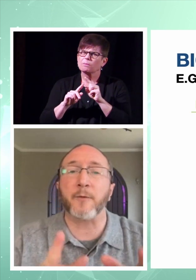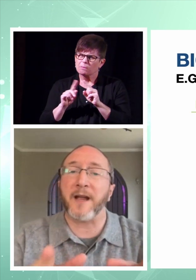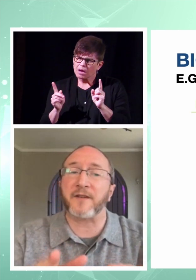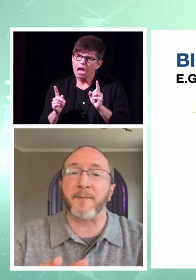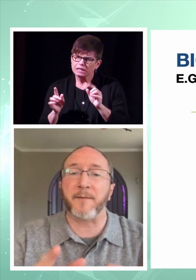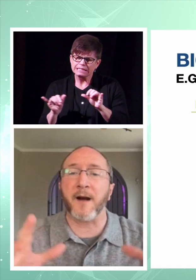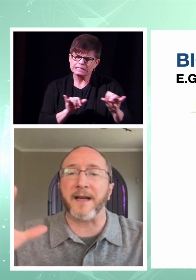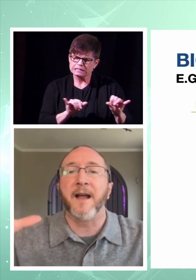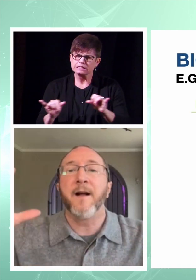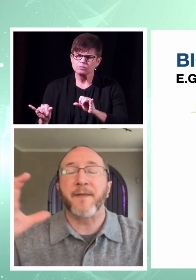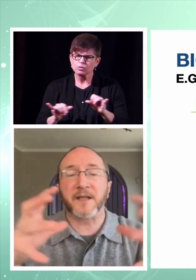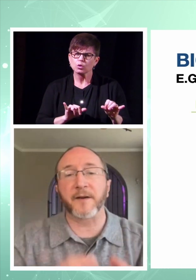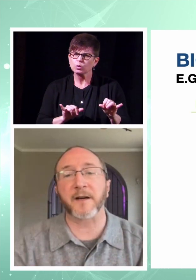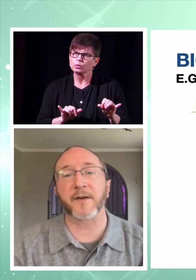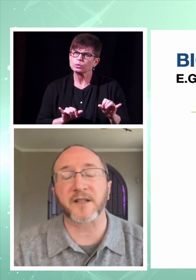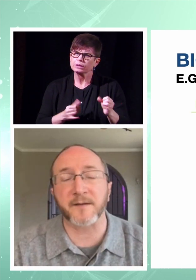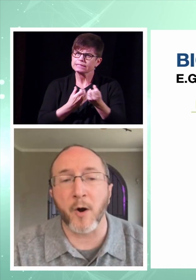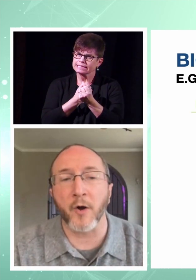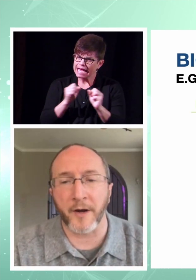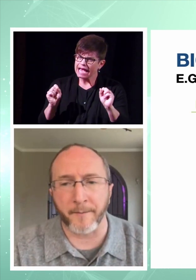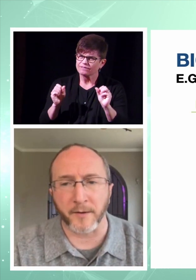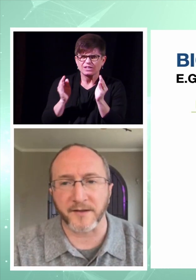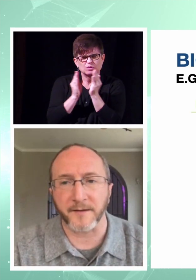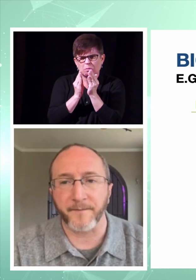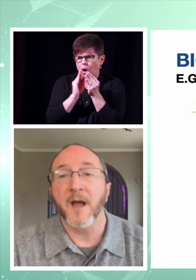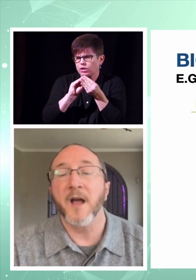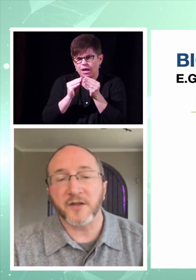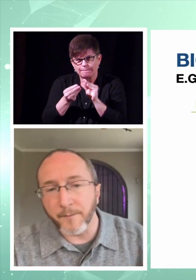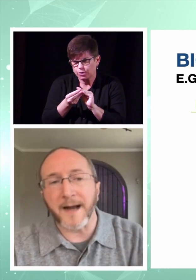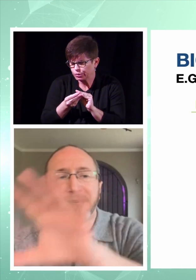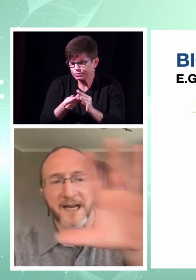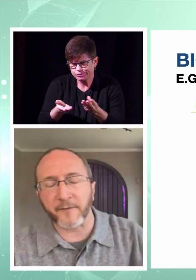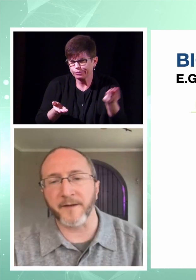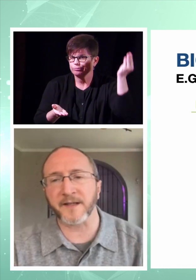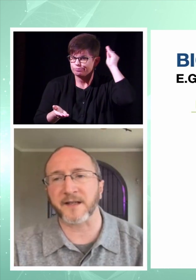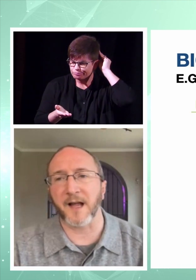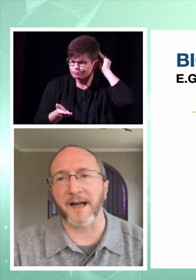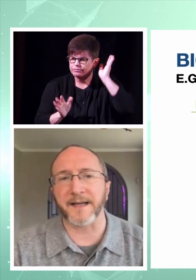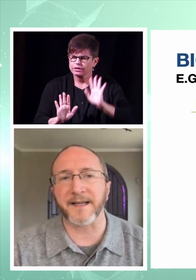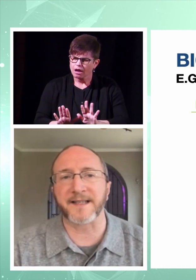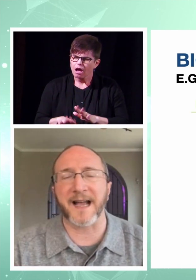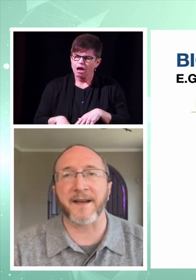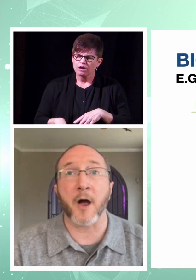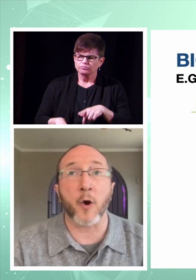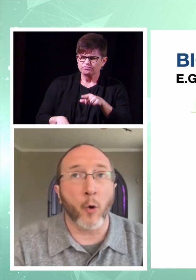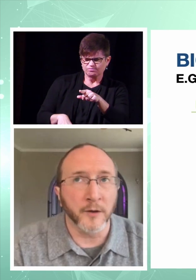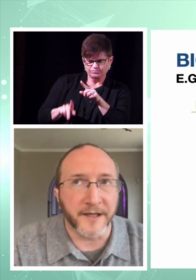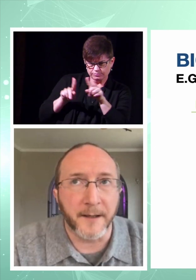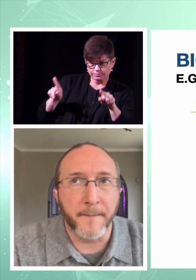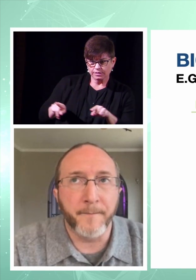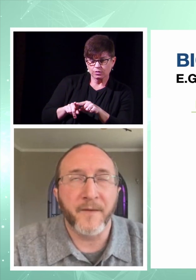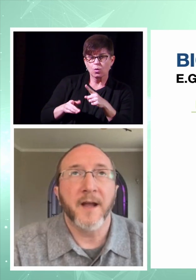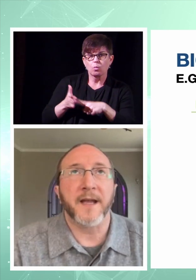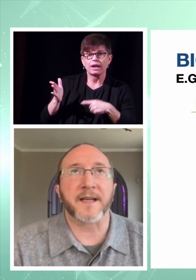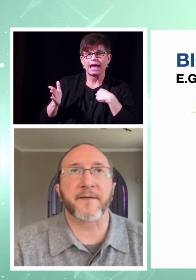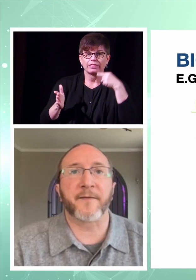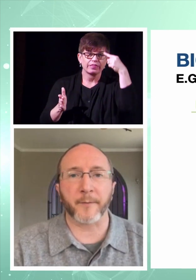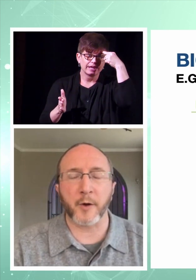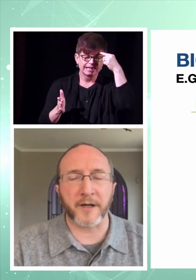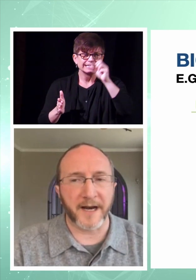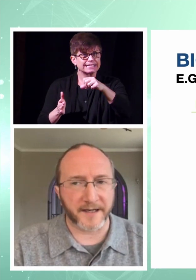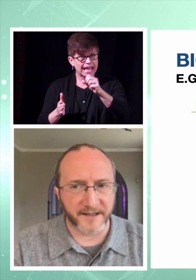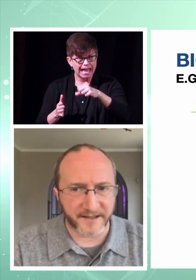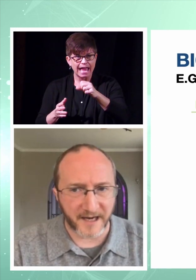And again, we have to keep in mind, these are very, very small numbers. So my take from this slide is that not only is